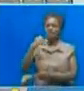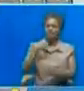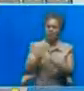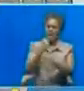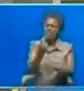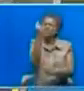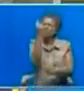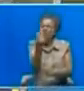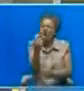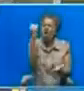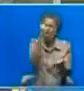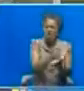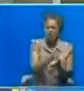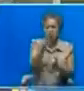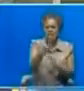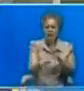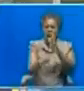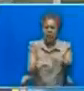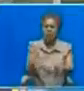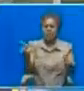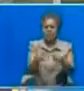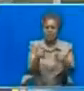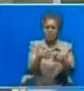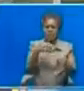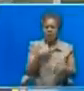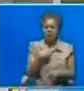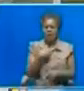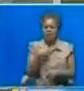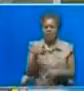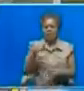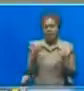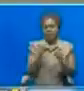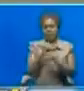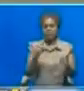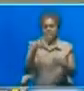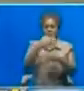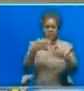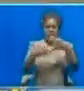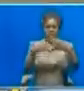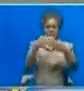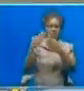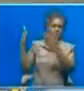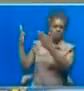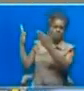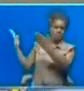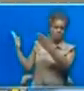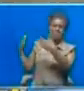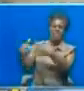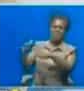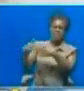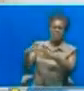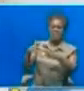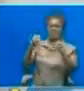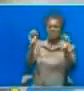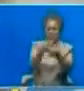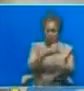office at the Nyayo National Stadium, and according to Ashford Bamelodi, FIFA was not amused, having built these offices but were neglected and run down.